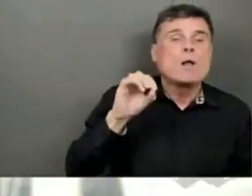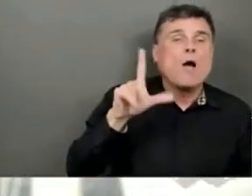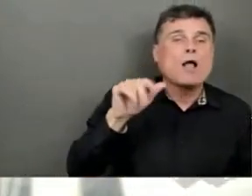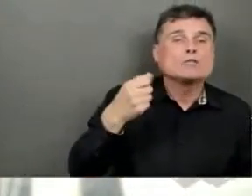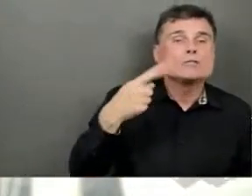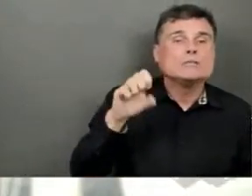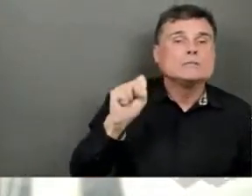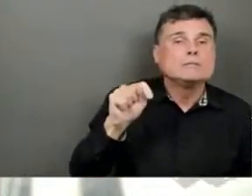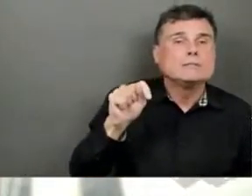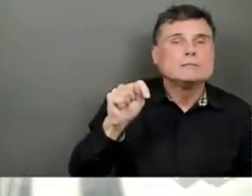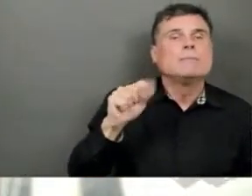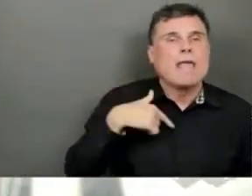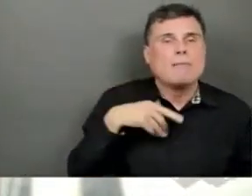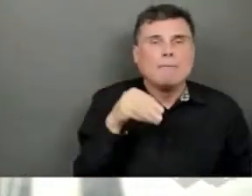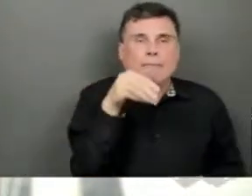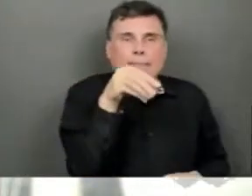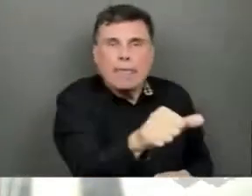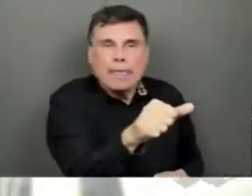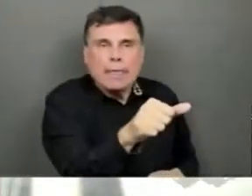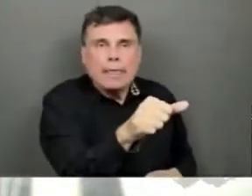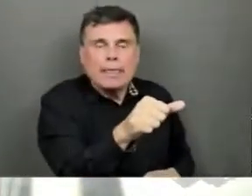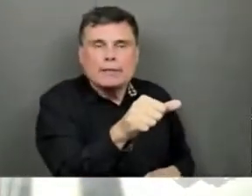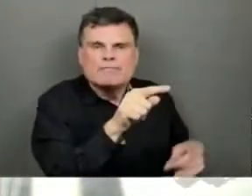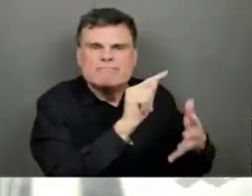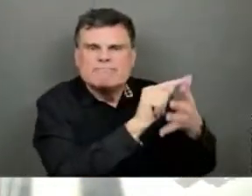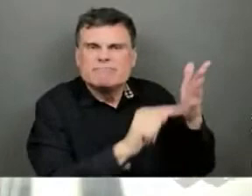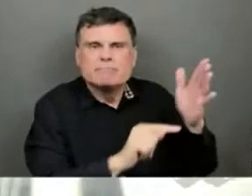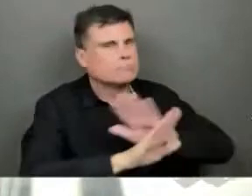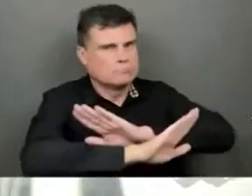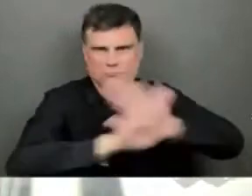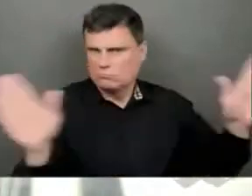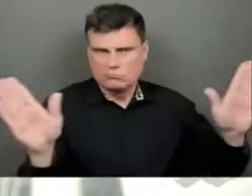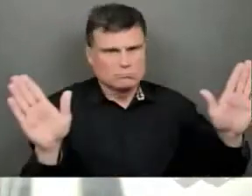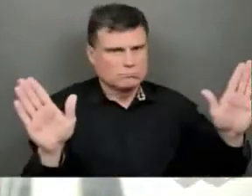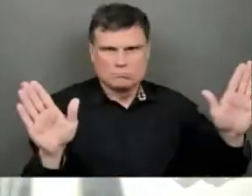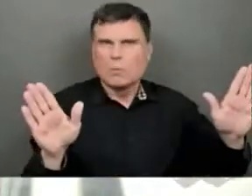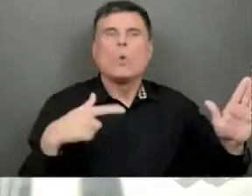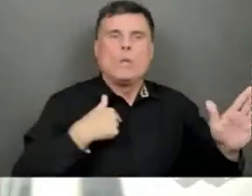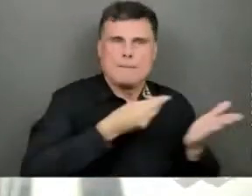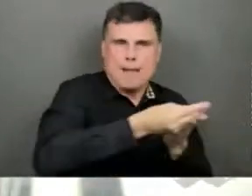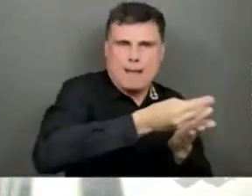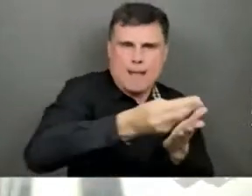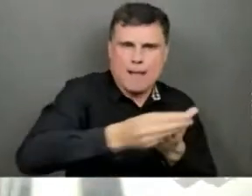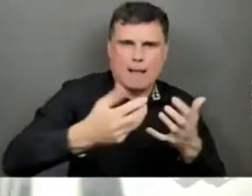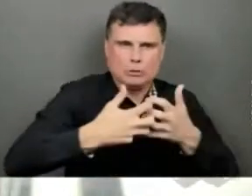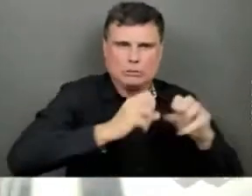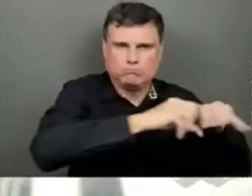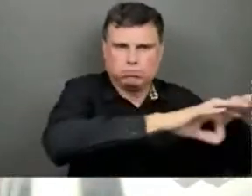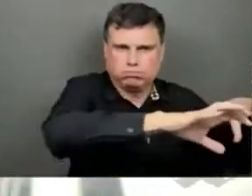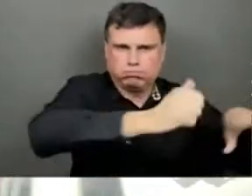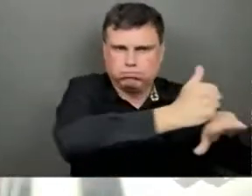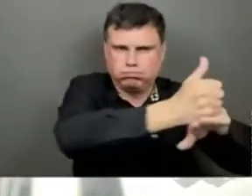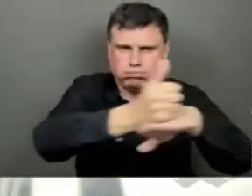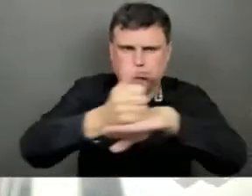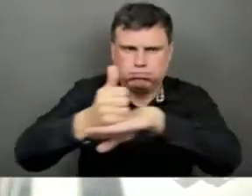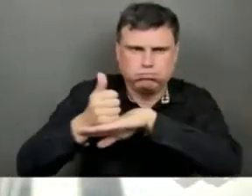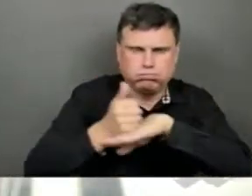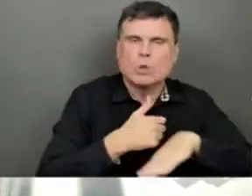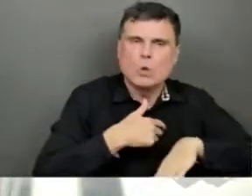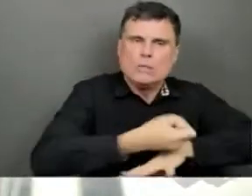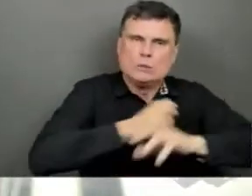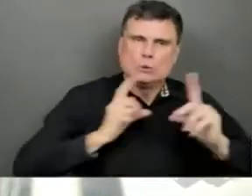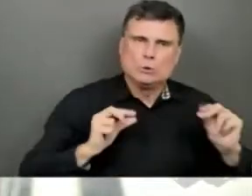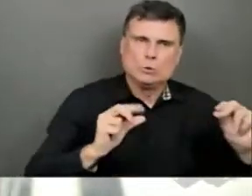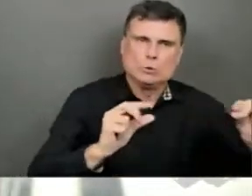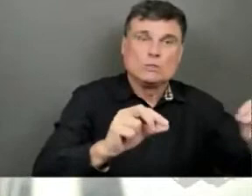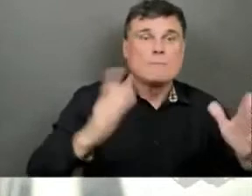very significant increase. We've purchased private MRIs. No jurisdiction has done more on this issue than BC, and